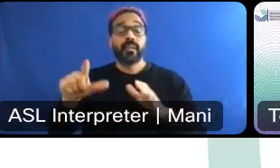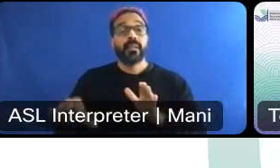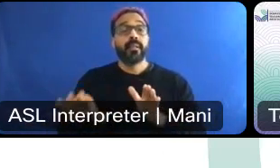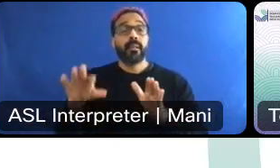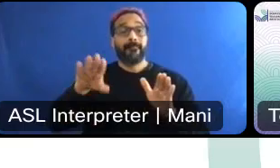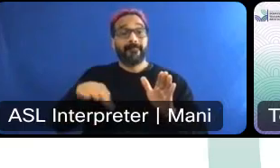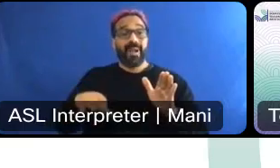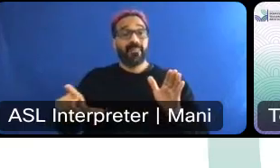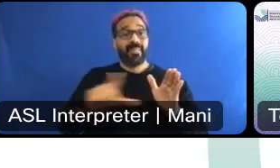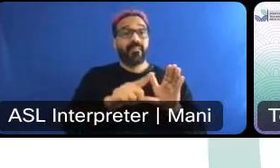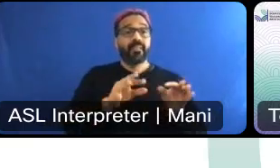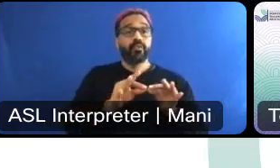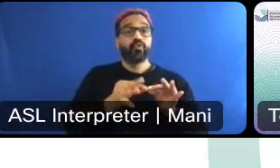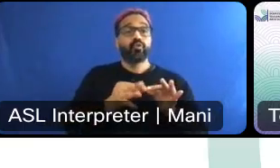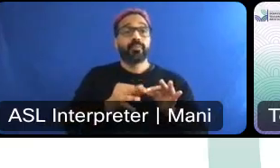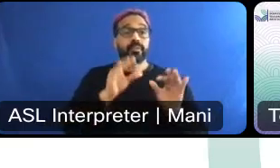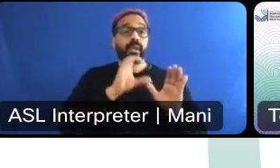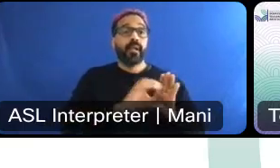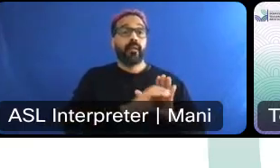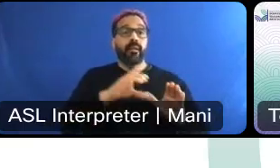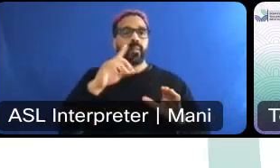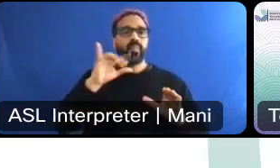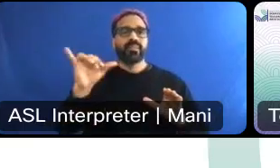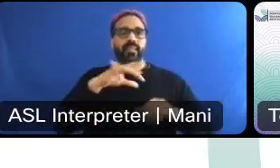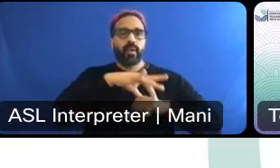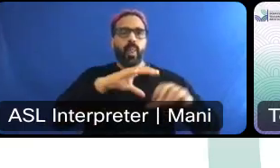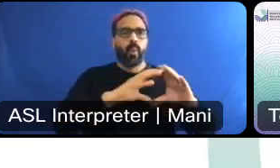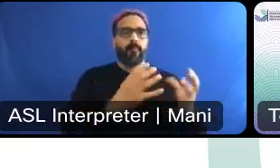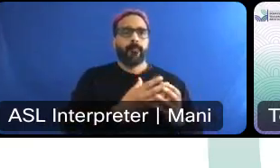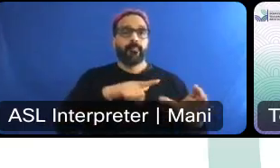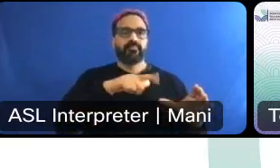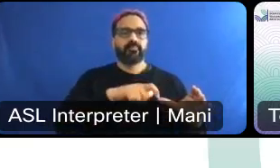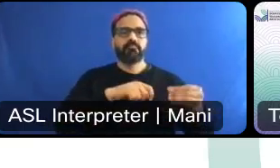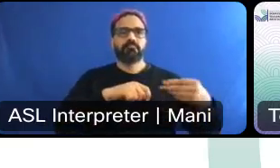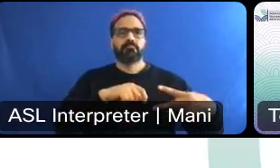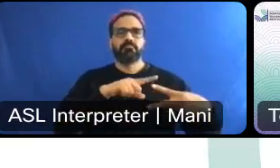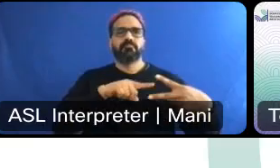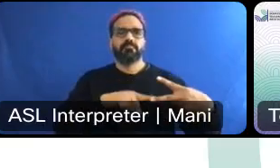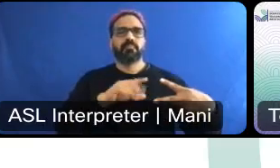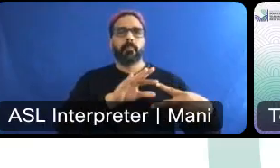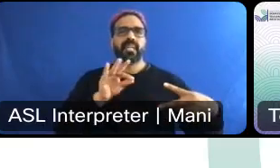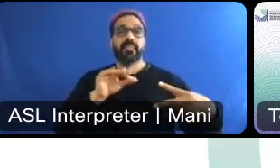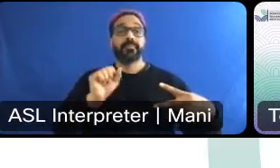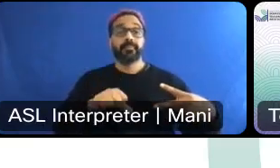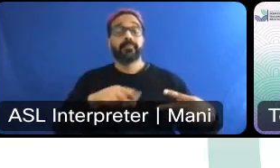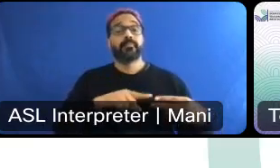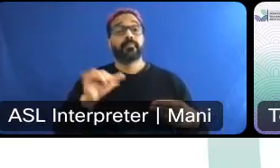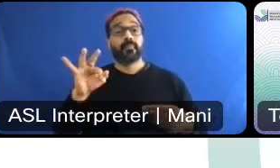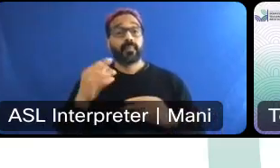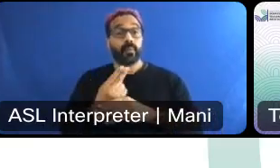that looks like a globe. For people connecting with a mobile device, you can choose your